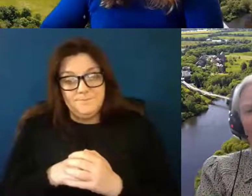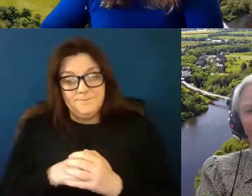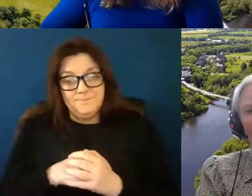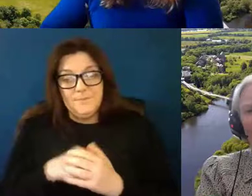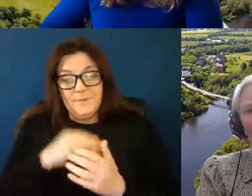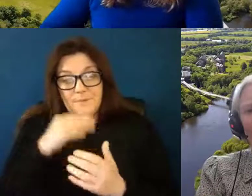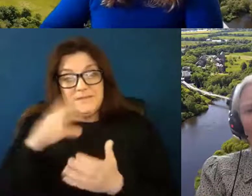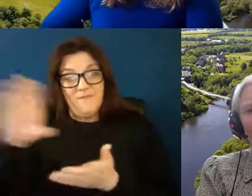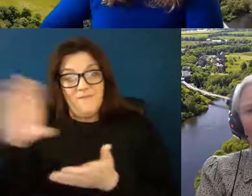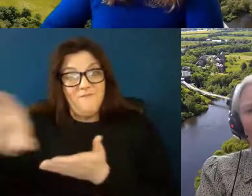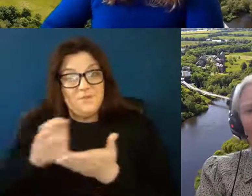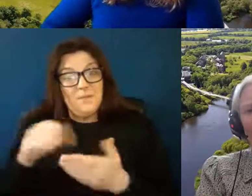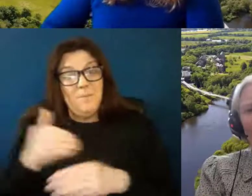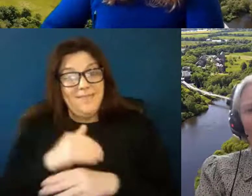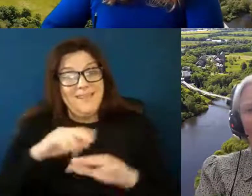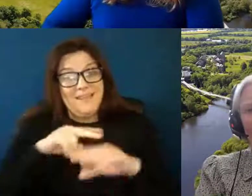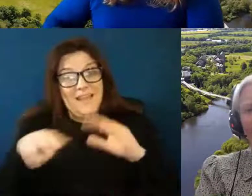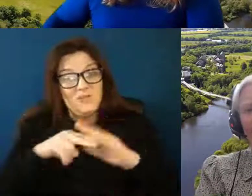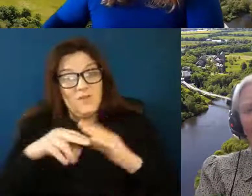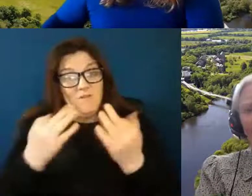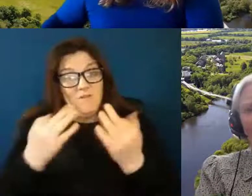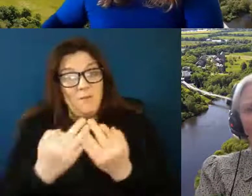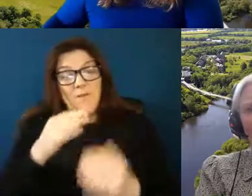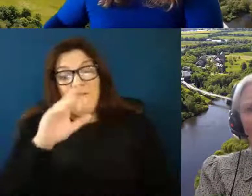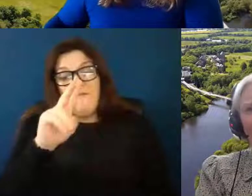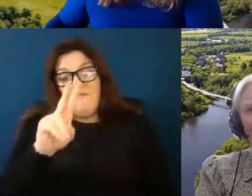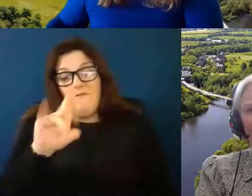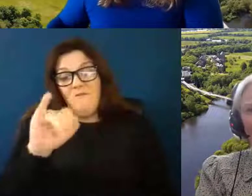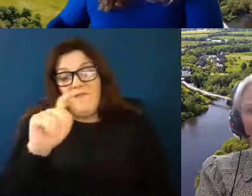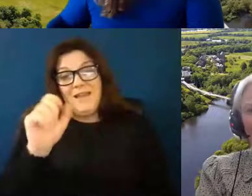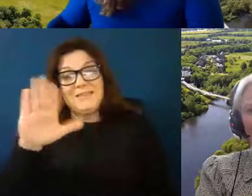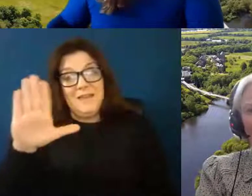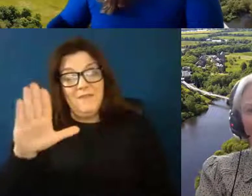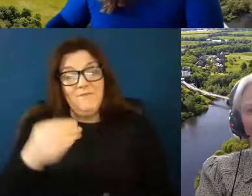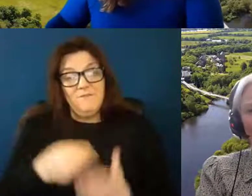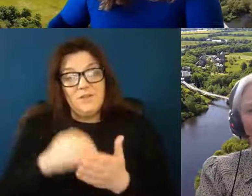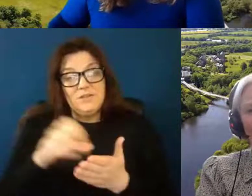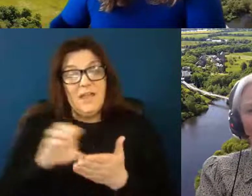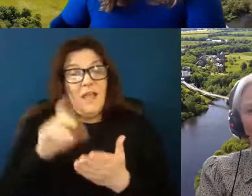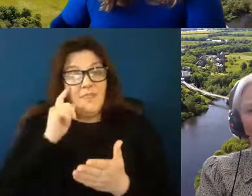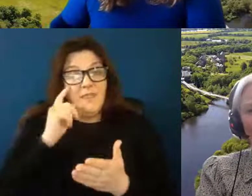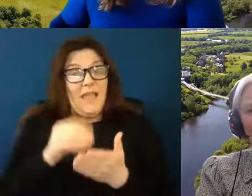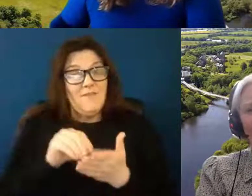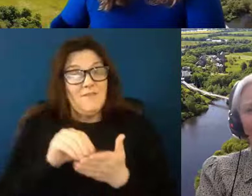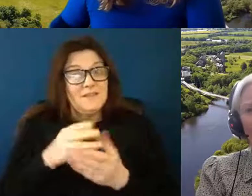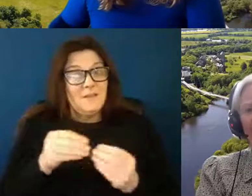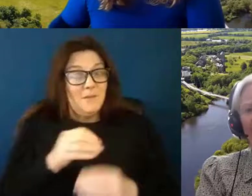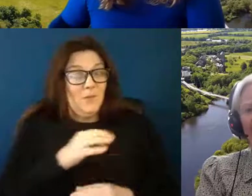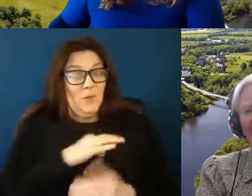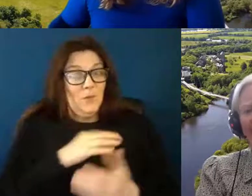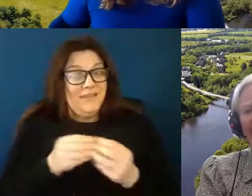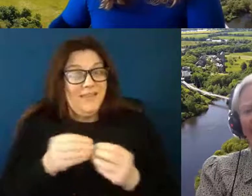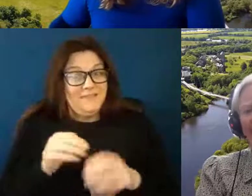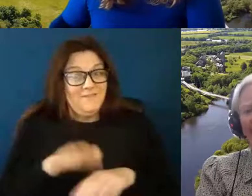funded by the National Forum Vital funding, and I think they have some goodies for us.